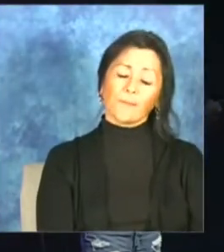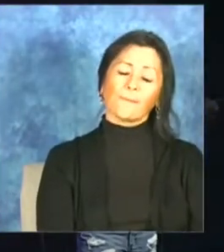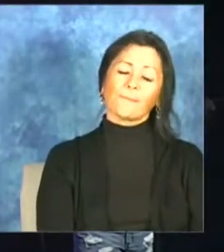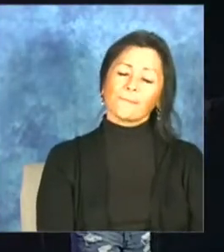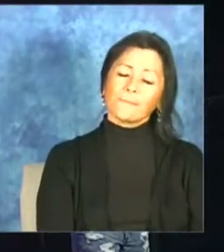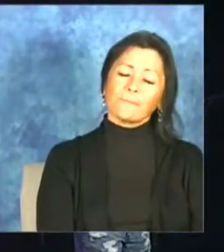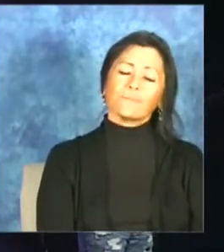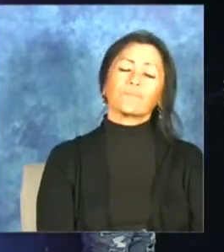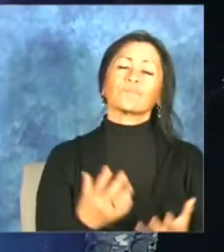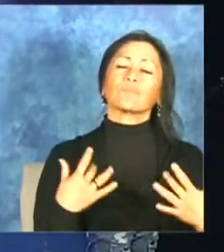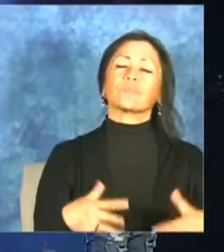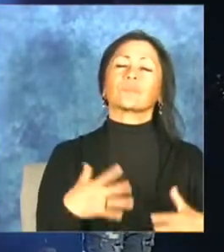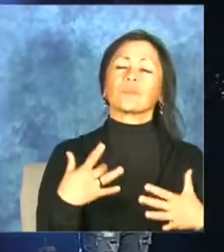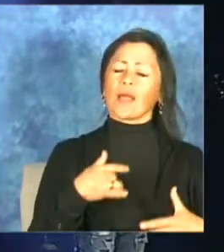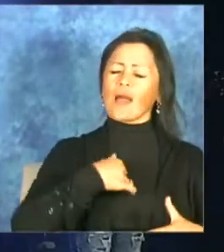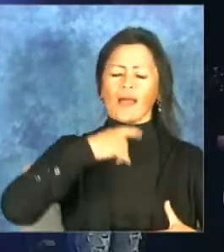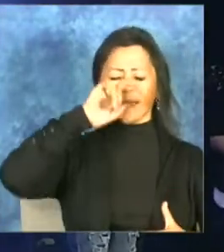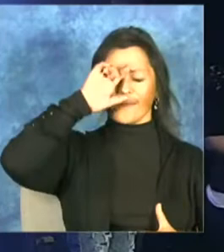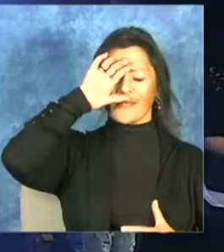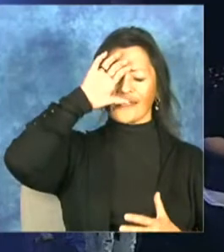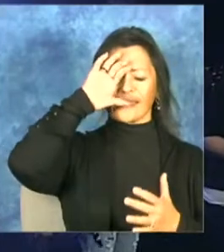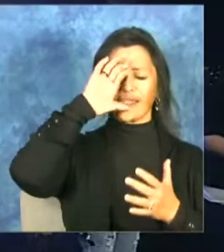Jesus. Oh,